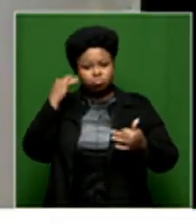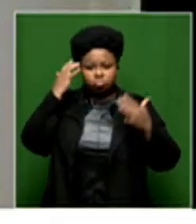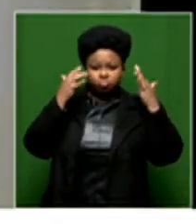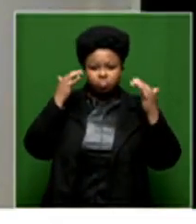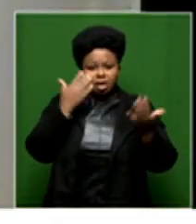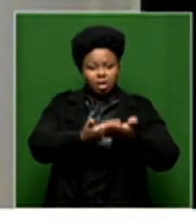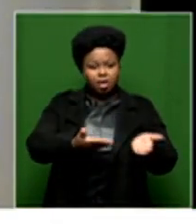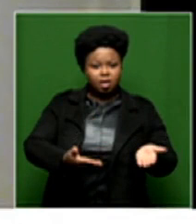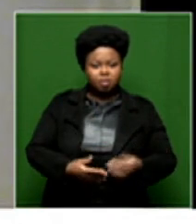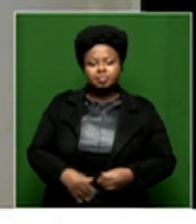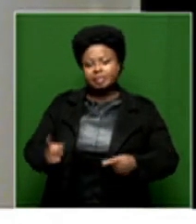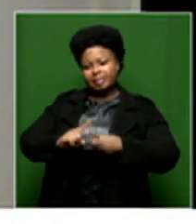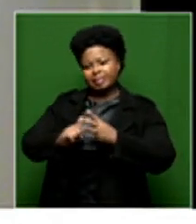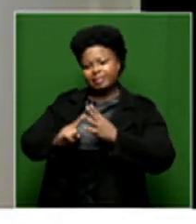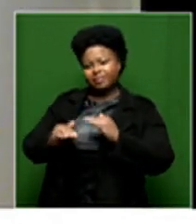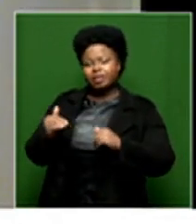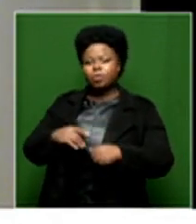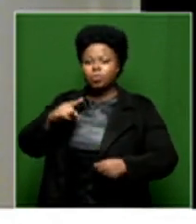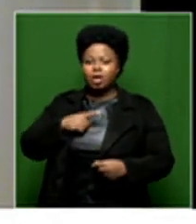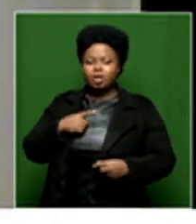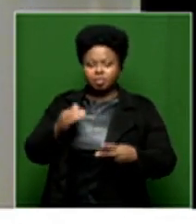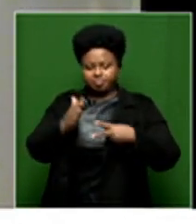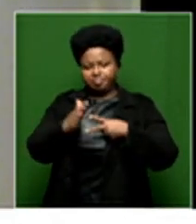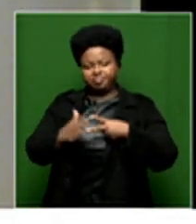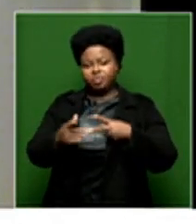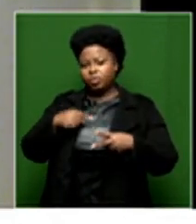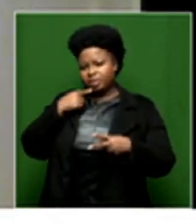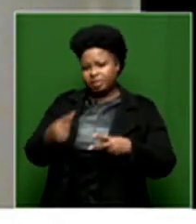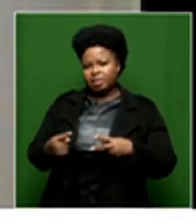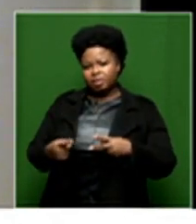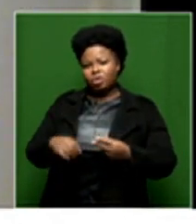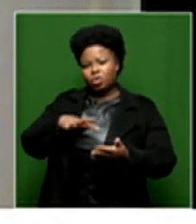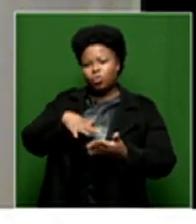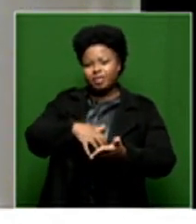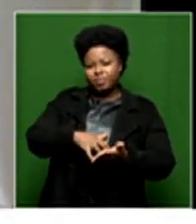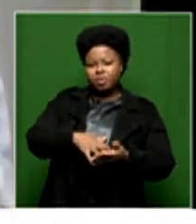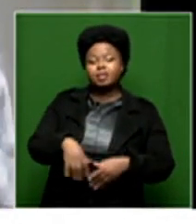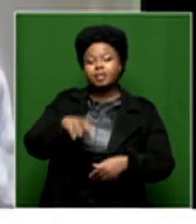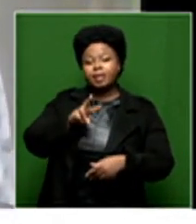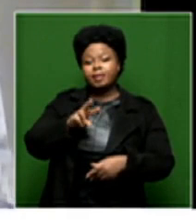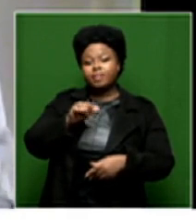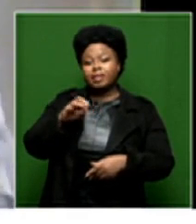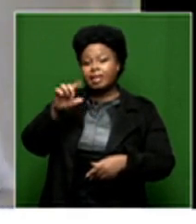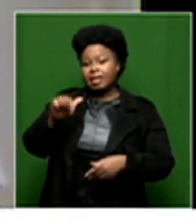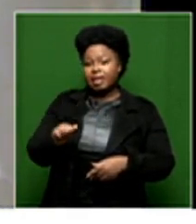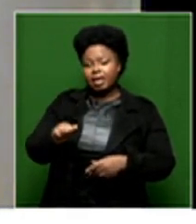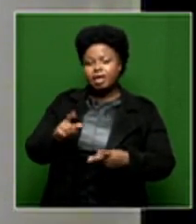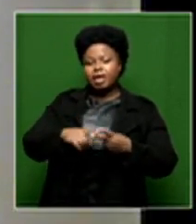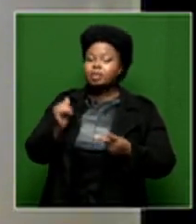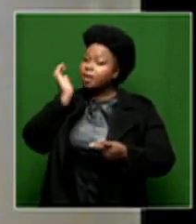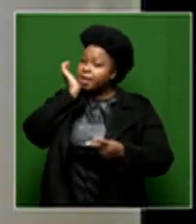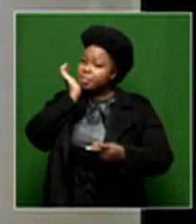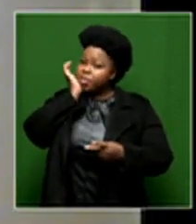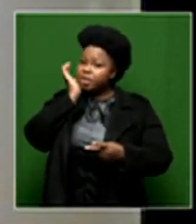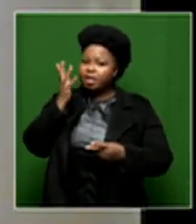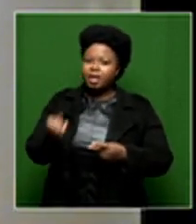Listen, it is 2 different levels. We've got 2 strains, as I said. So the vanilla, this one here, the vanilla and roasted almond